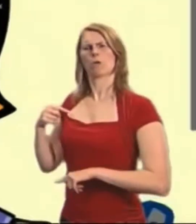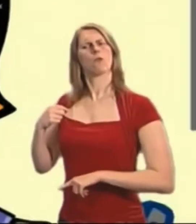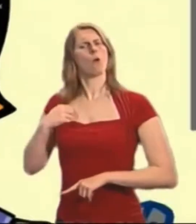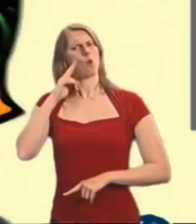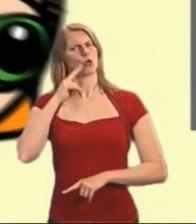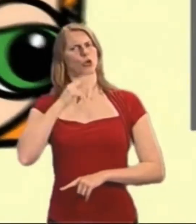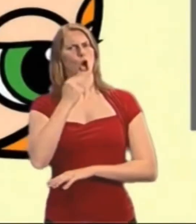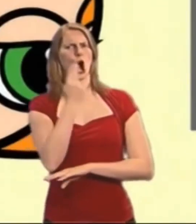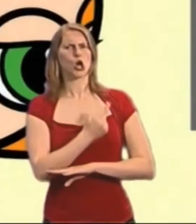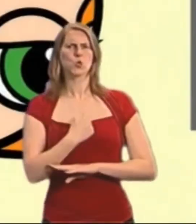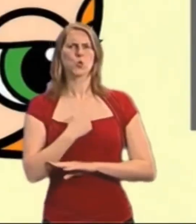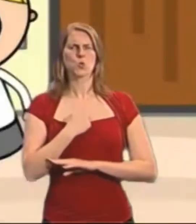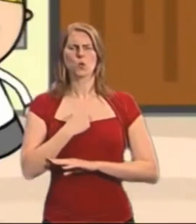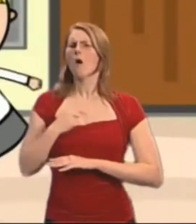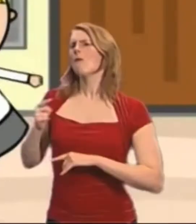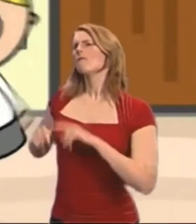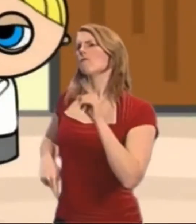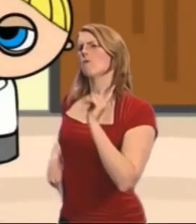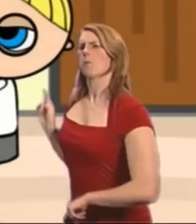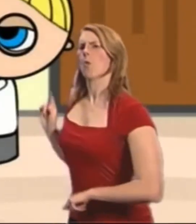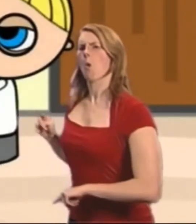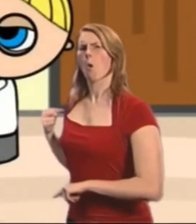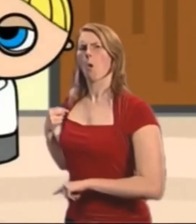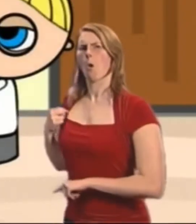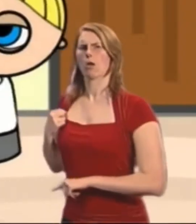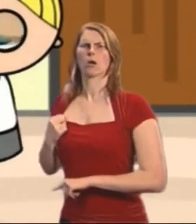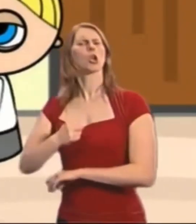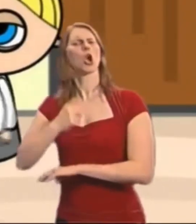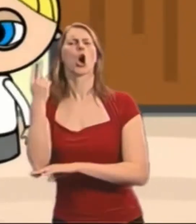I'm watching a cartoon. Football!